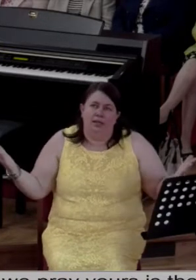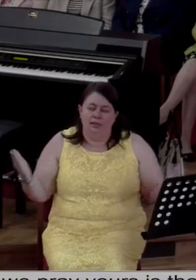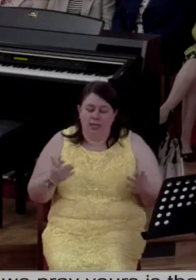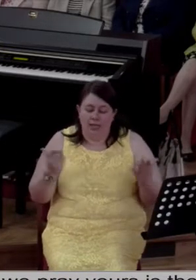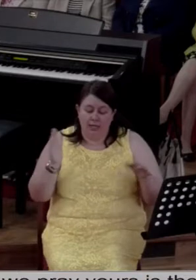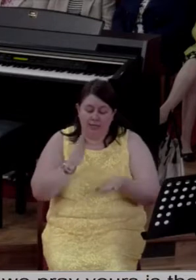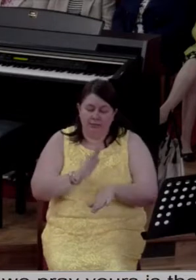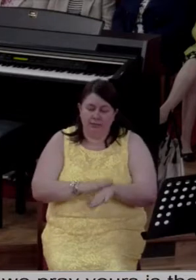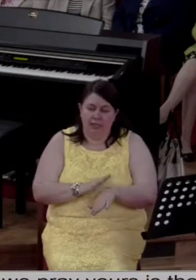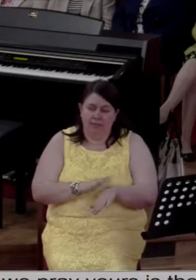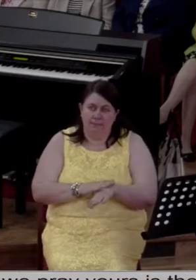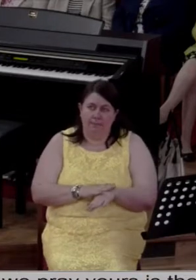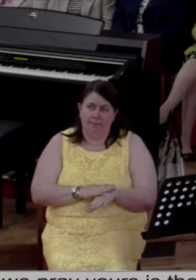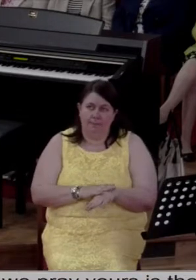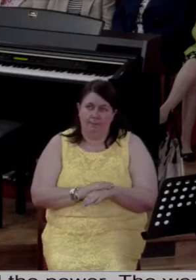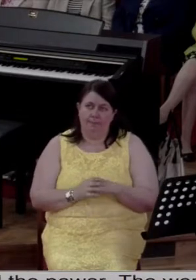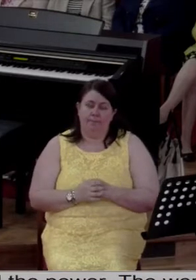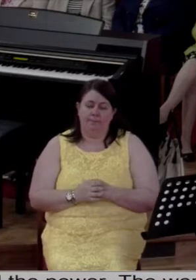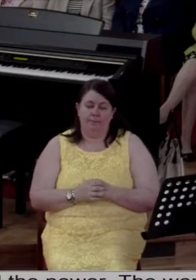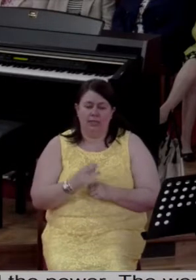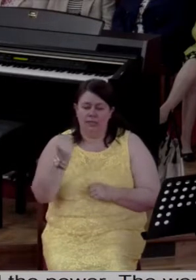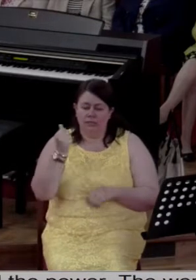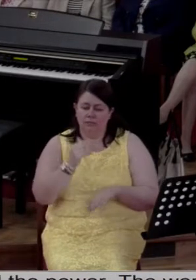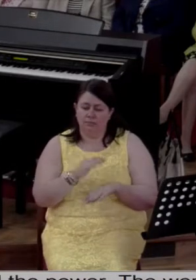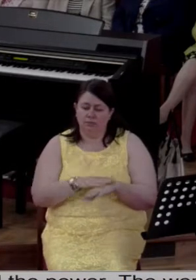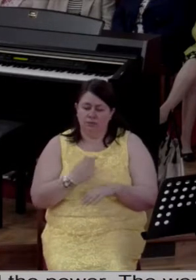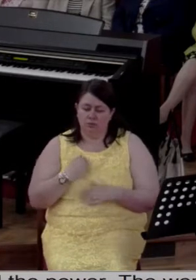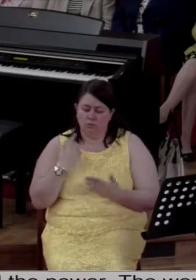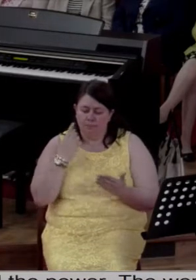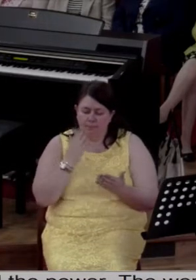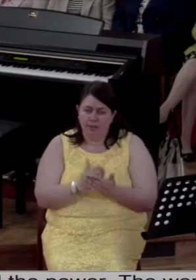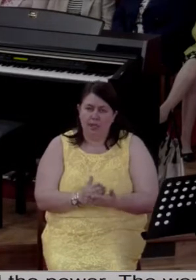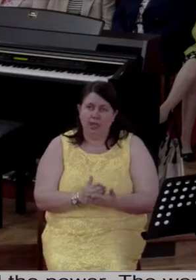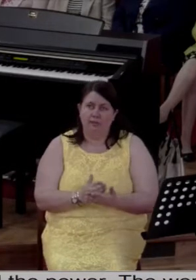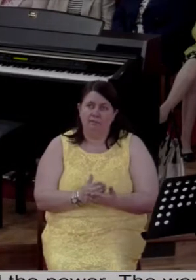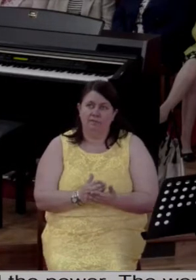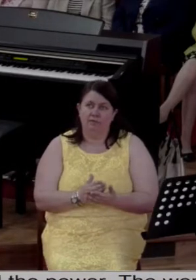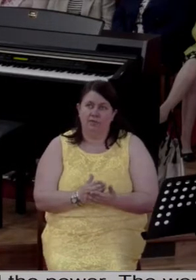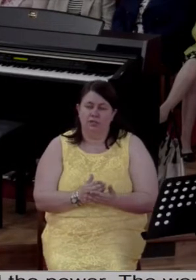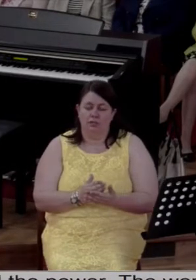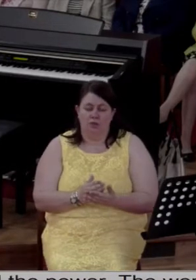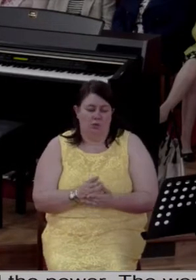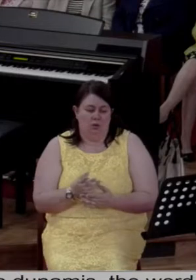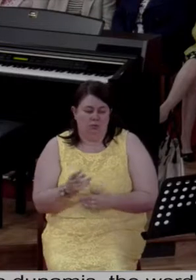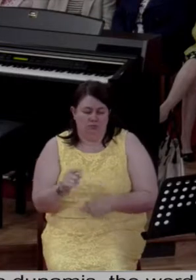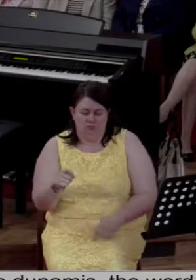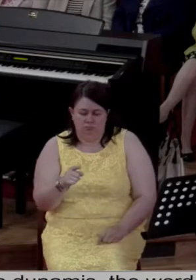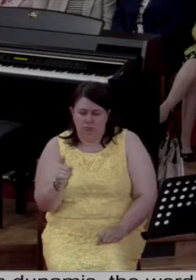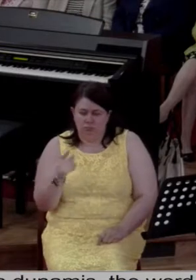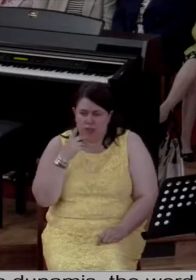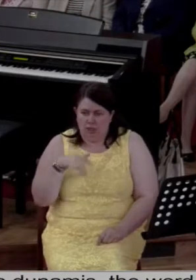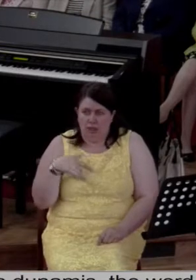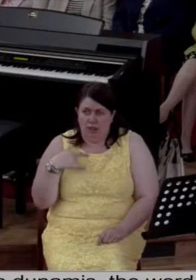But sometimes we don't believe that. Or at least we live as if we don't believe